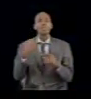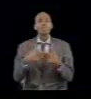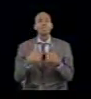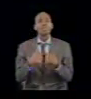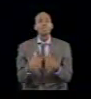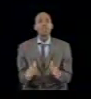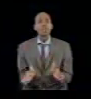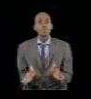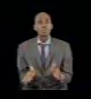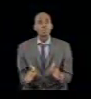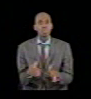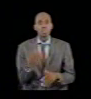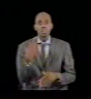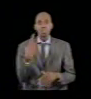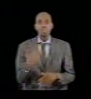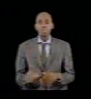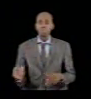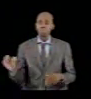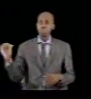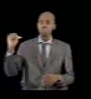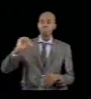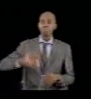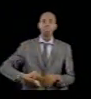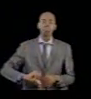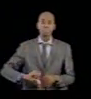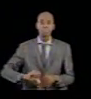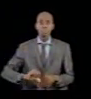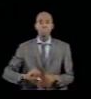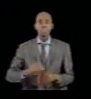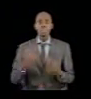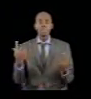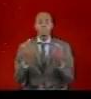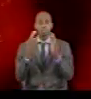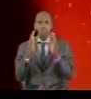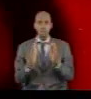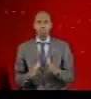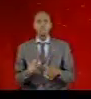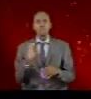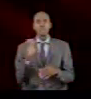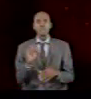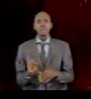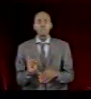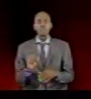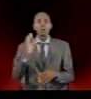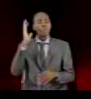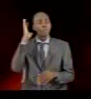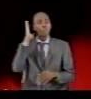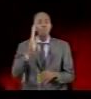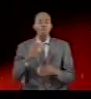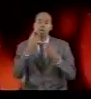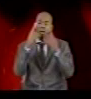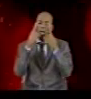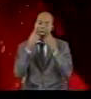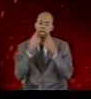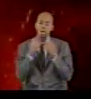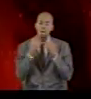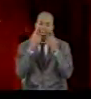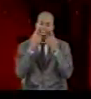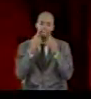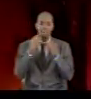the doomed, the damned sinners will cry and cry